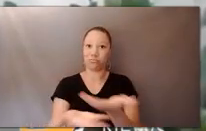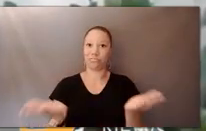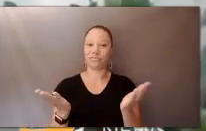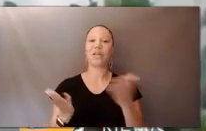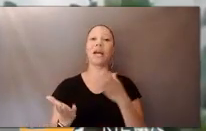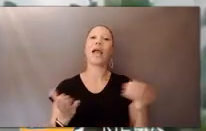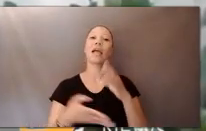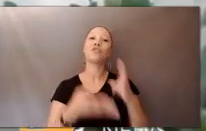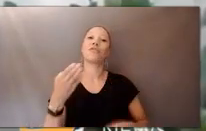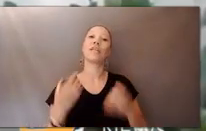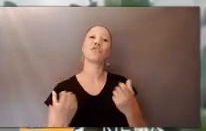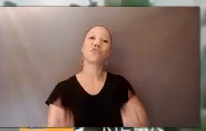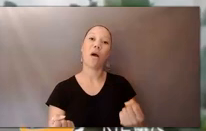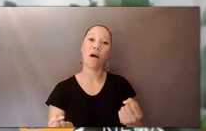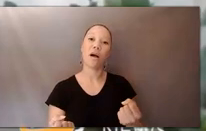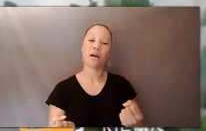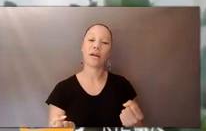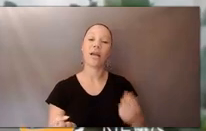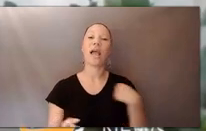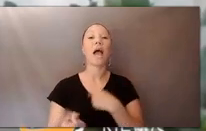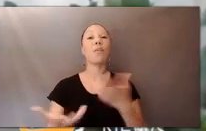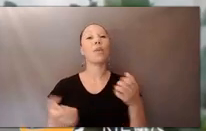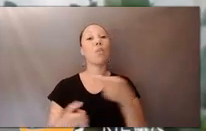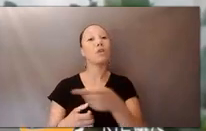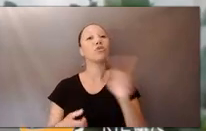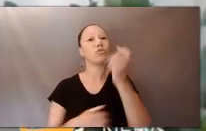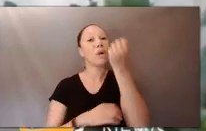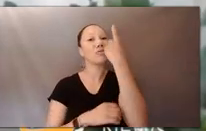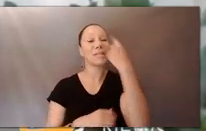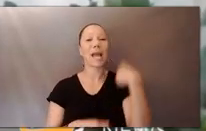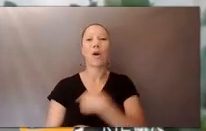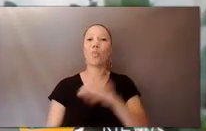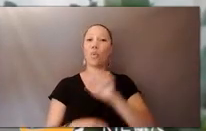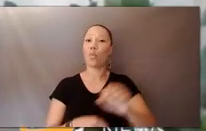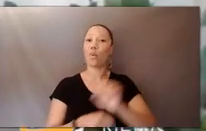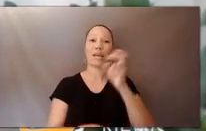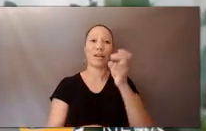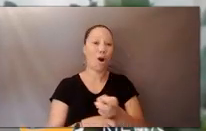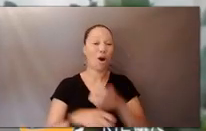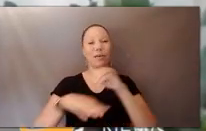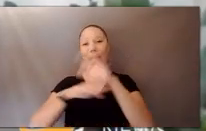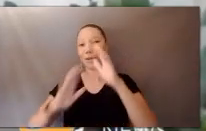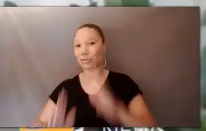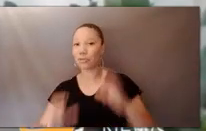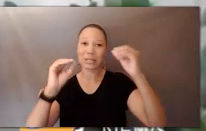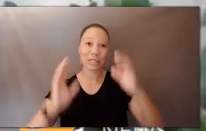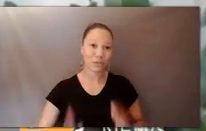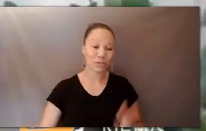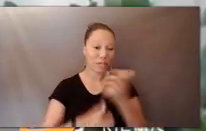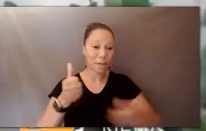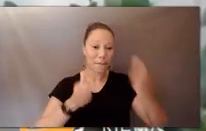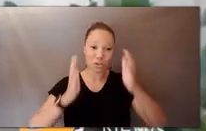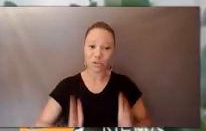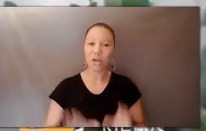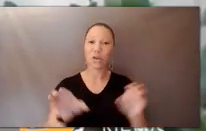to finish strong. And then we want you to trust that we're working as hard as we can. Your counselors, your teachers, your administrators, your office